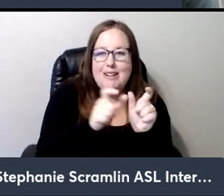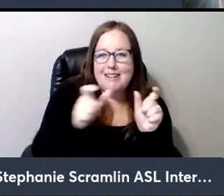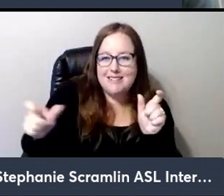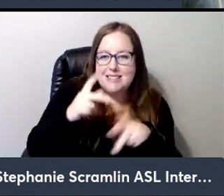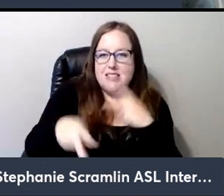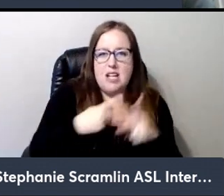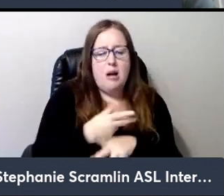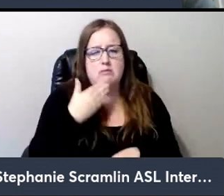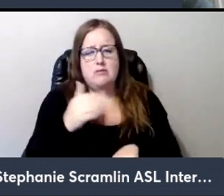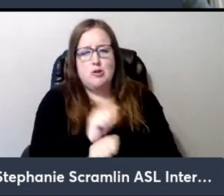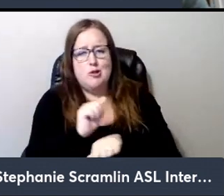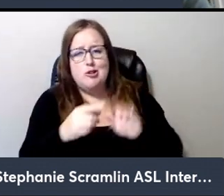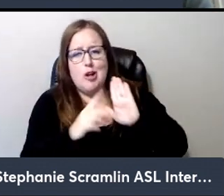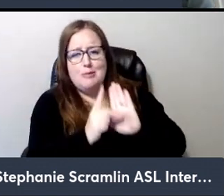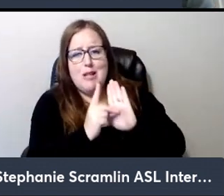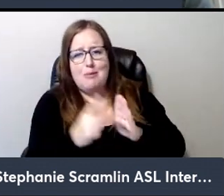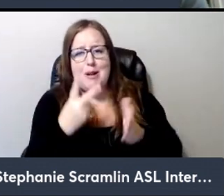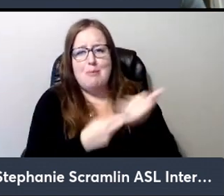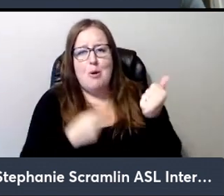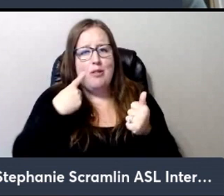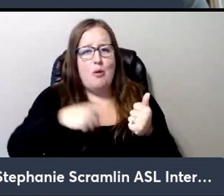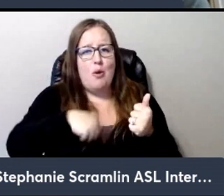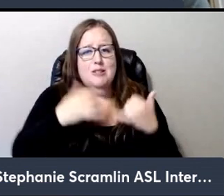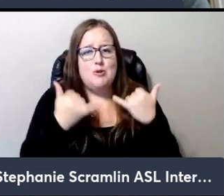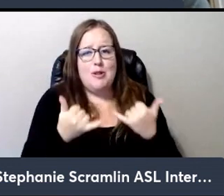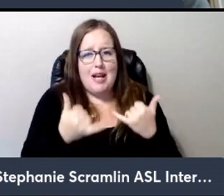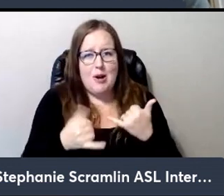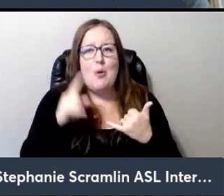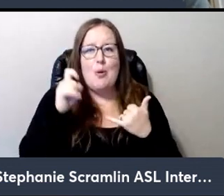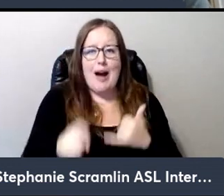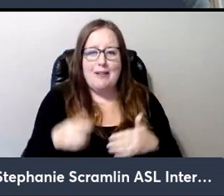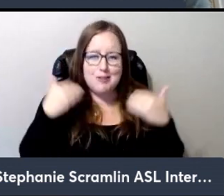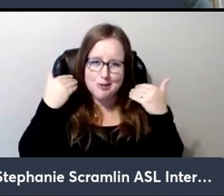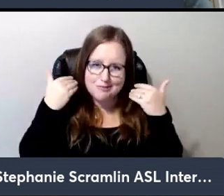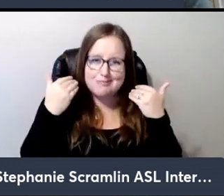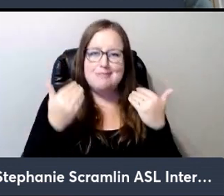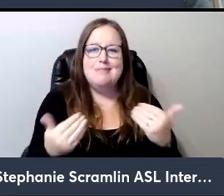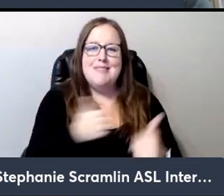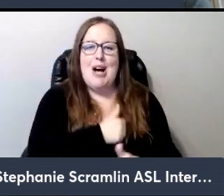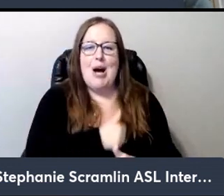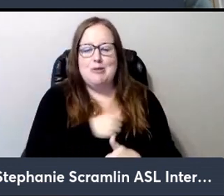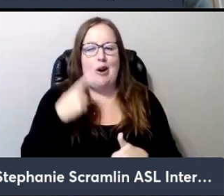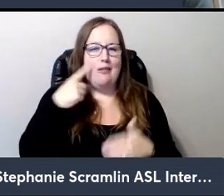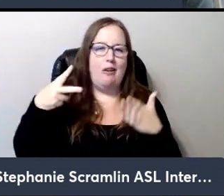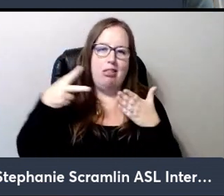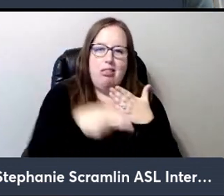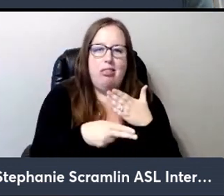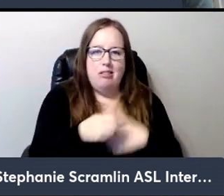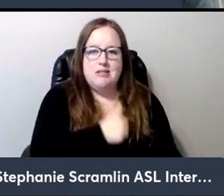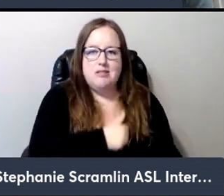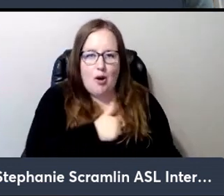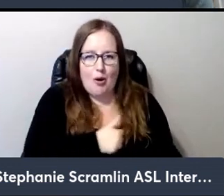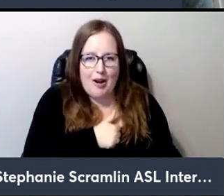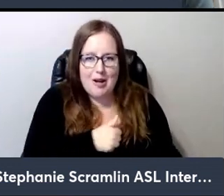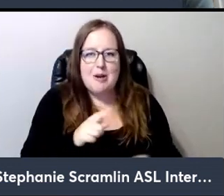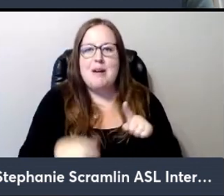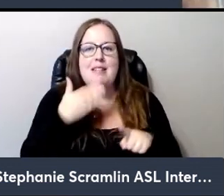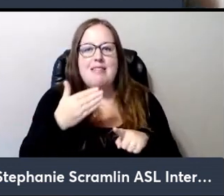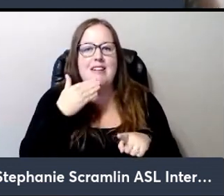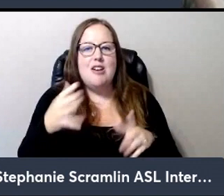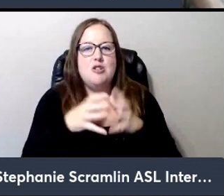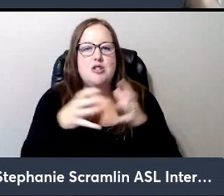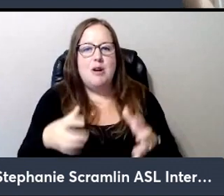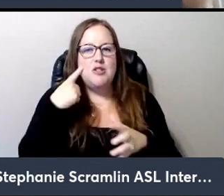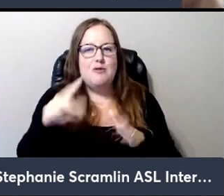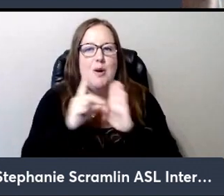job demonstrating both of that for us today. But we do have to move on. And I'm sorry for cutting you off here, but thank you so much for the demo.